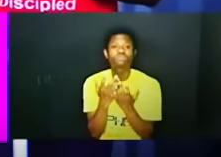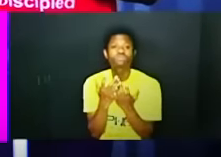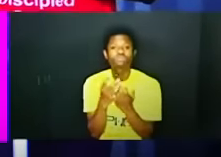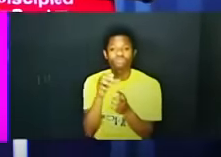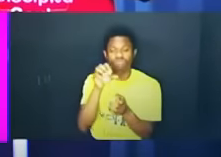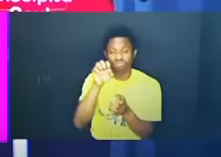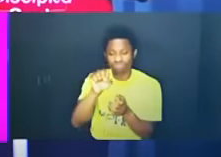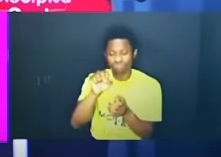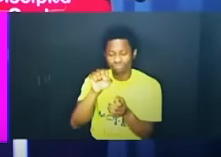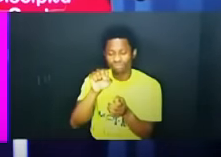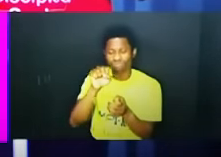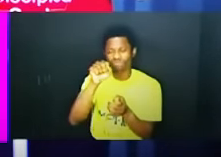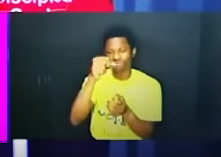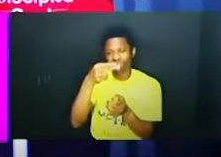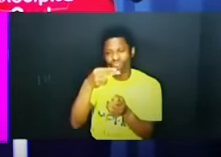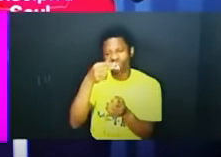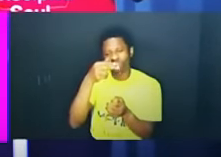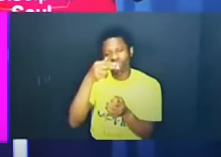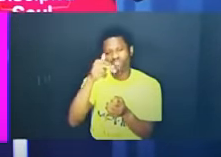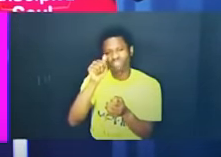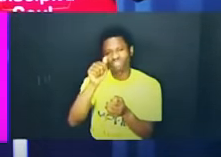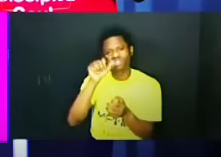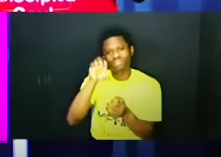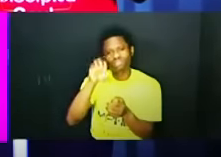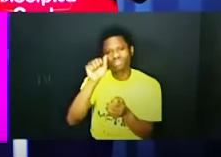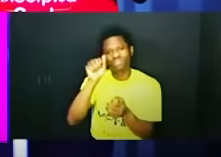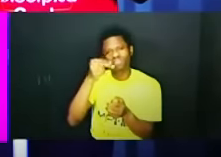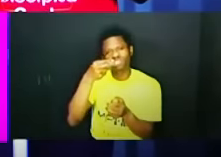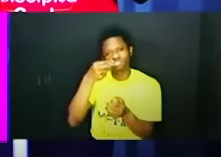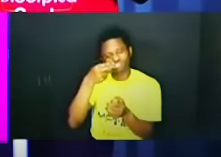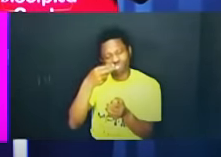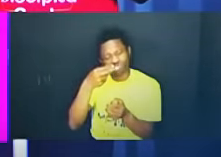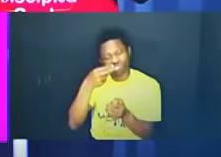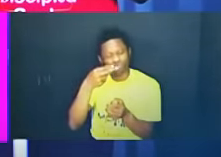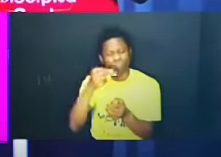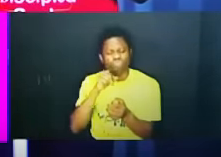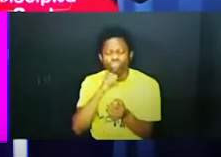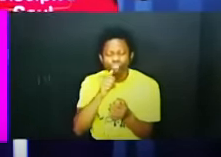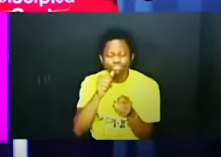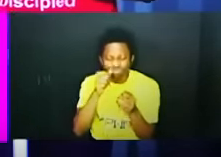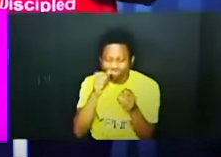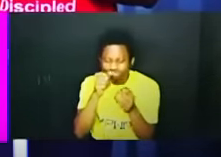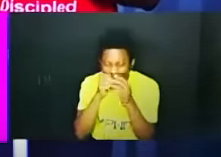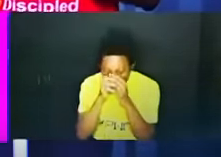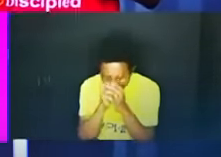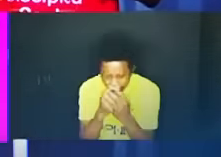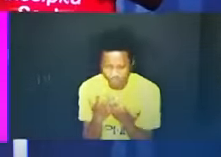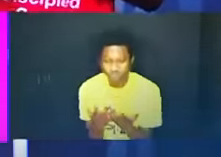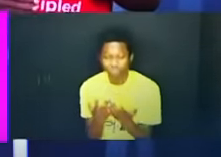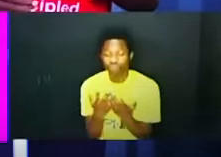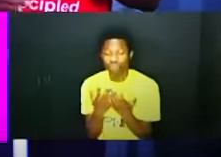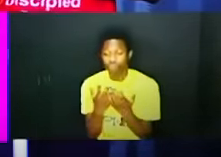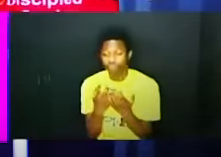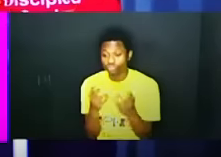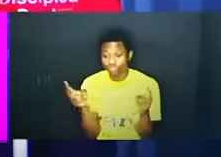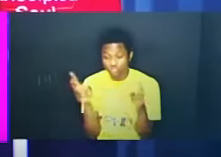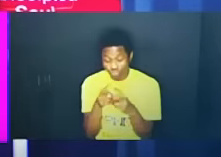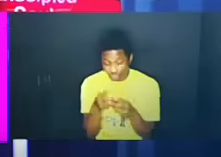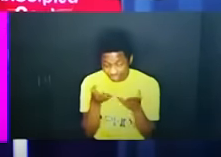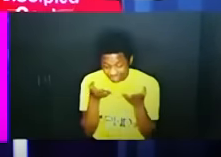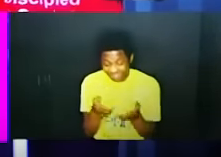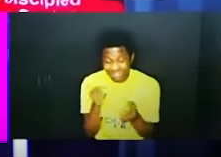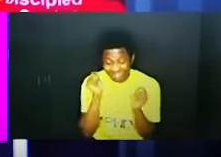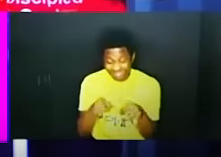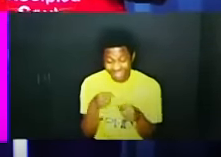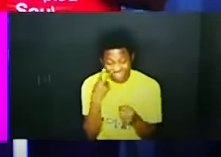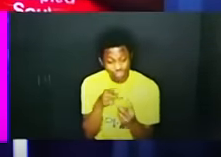shaha, bow down to the image of gold that you have set up. And hey, saha. Any avoda nu o ma